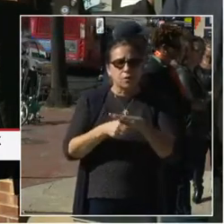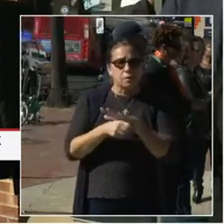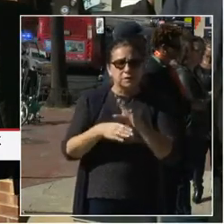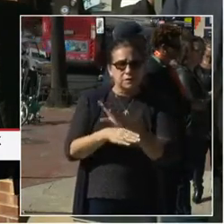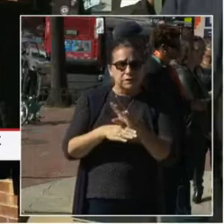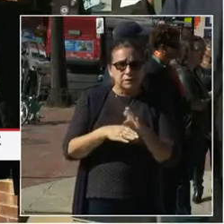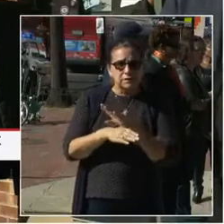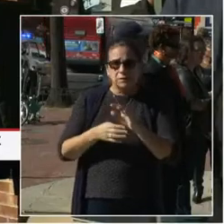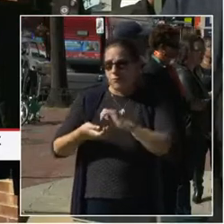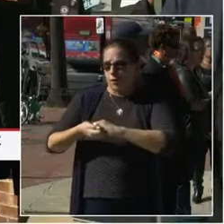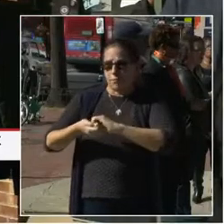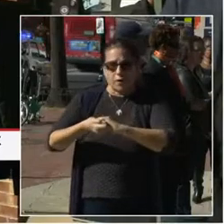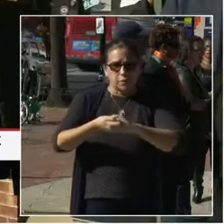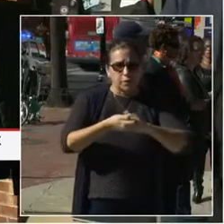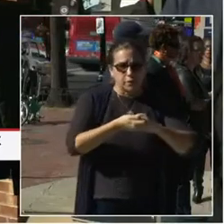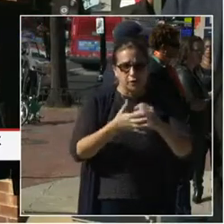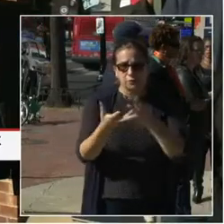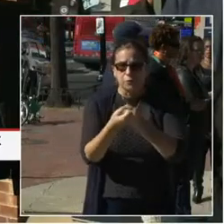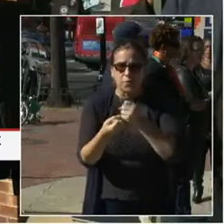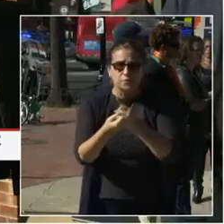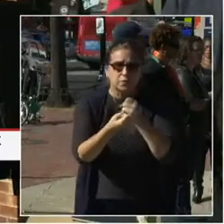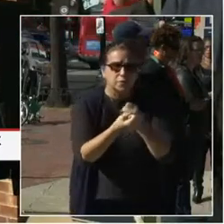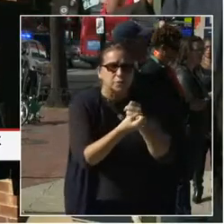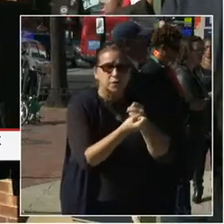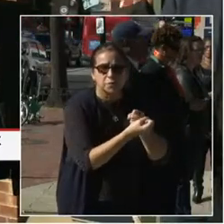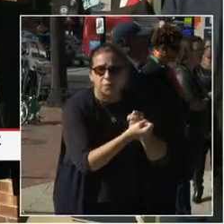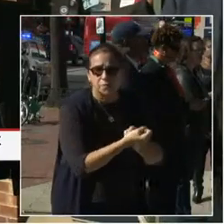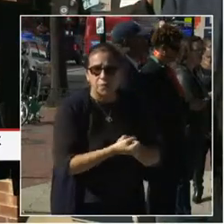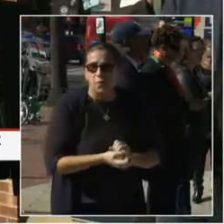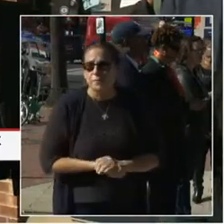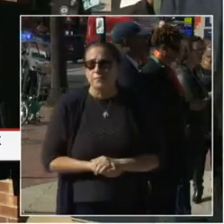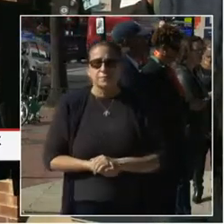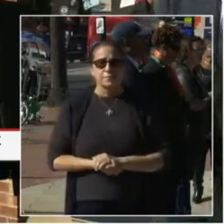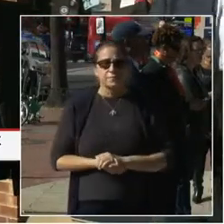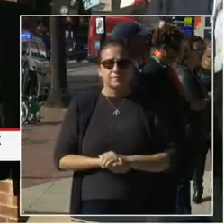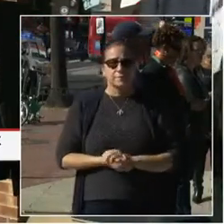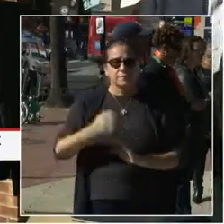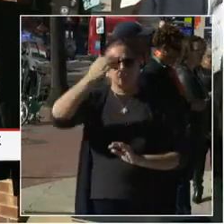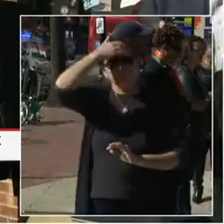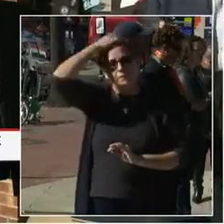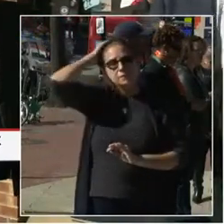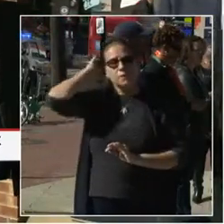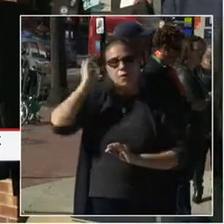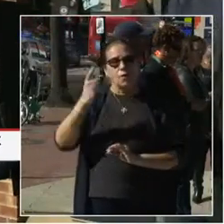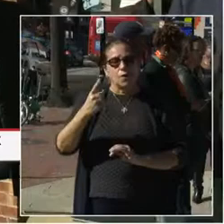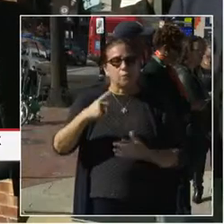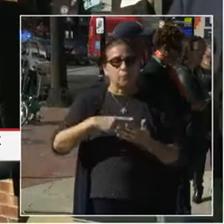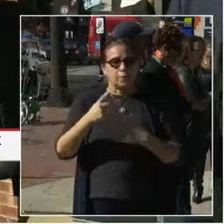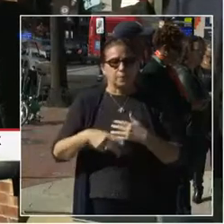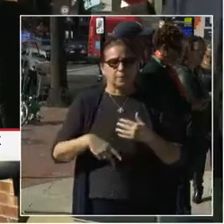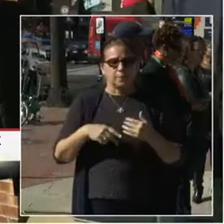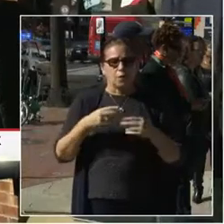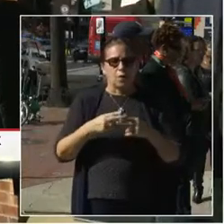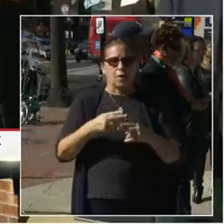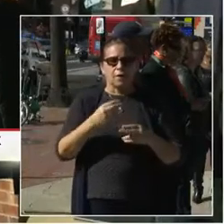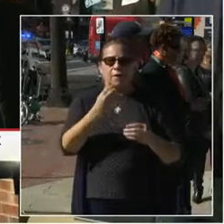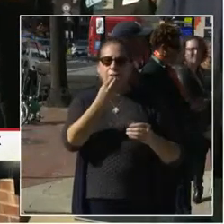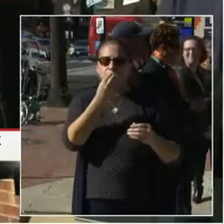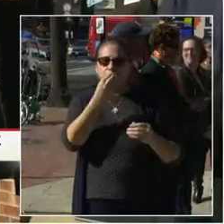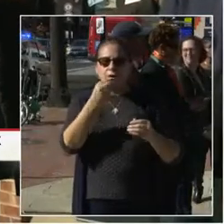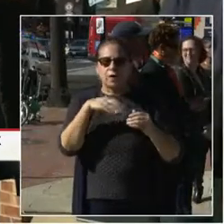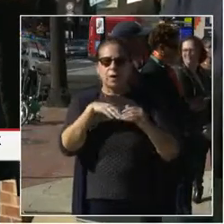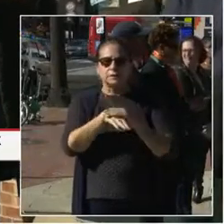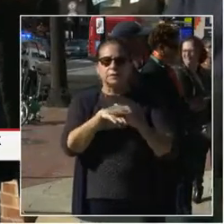of the tools that we're using is the Food Access Fund, which will allow us to invest